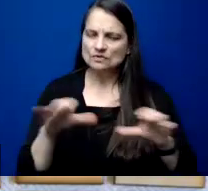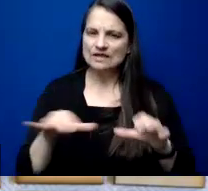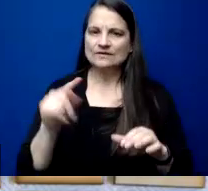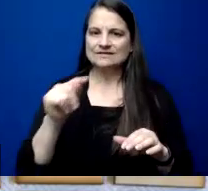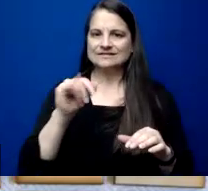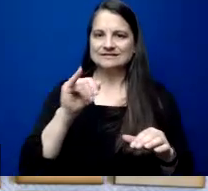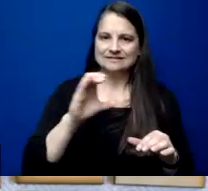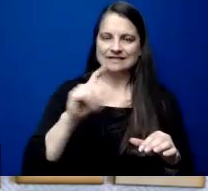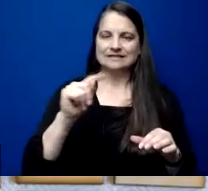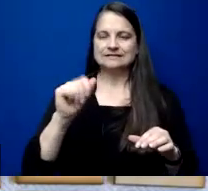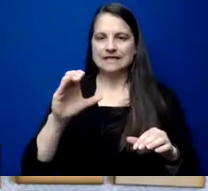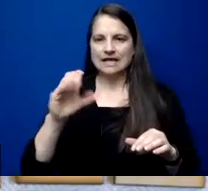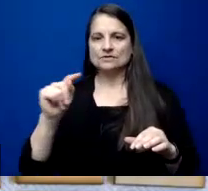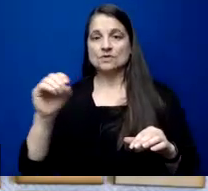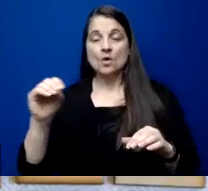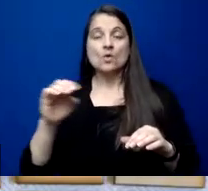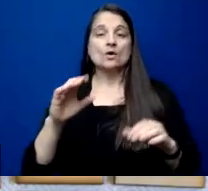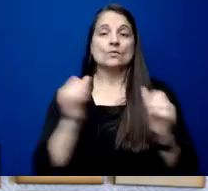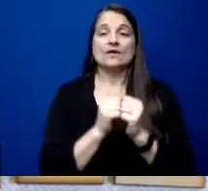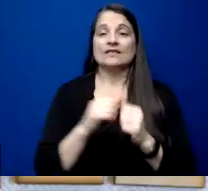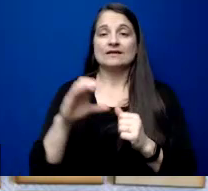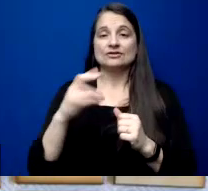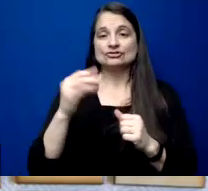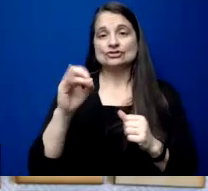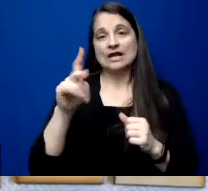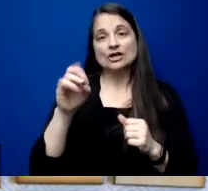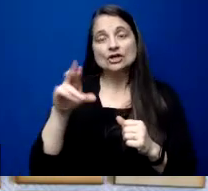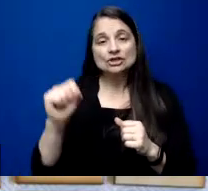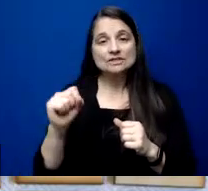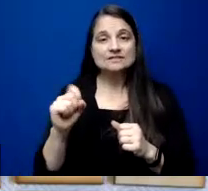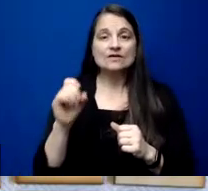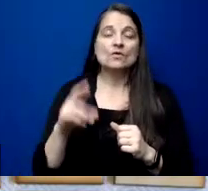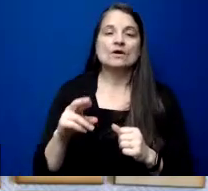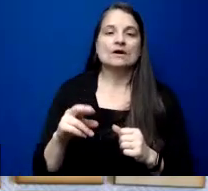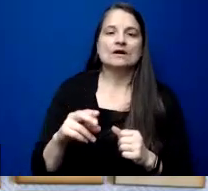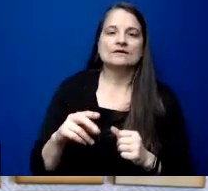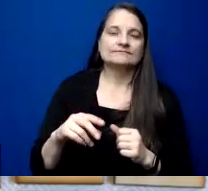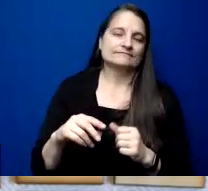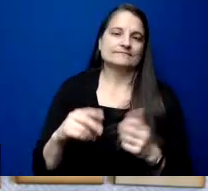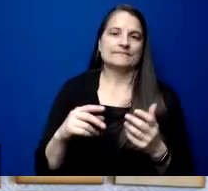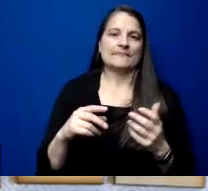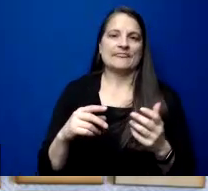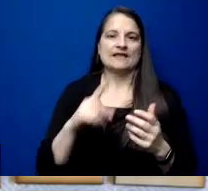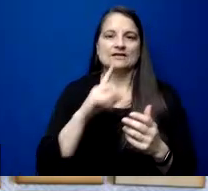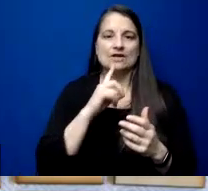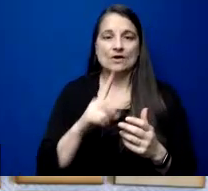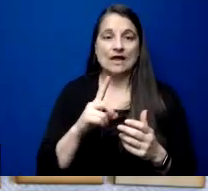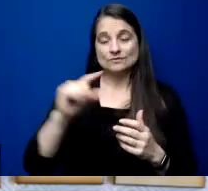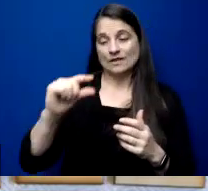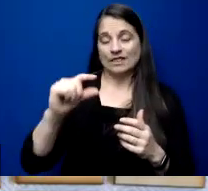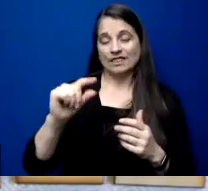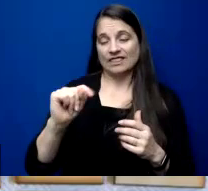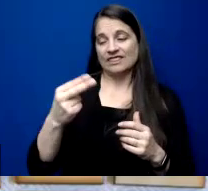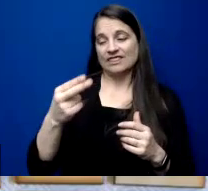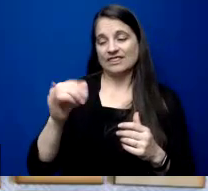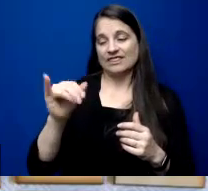could also just play with random trinkets from your house. Instead of using the tiny thimble of Monopoly, you can use an actual thimble or a dust